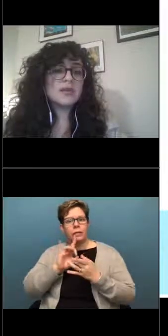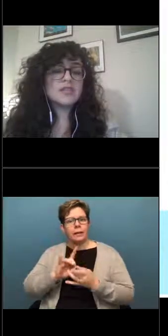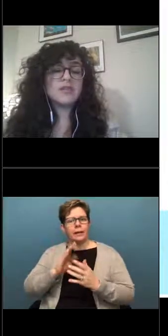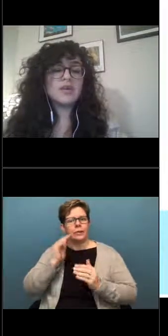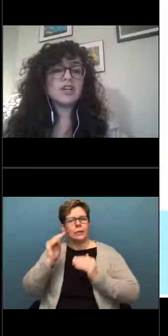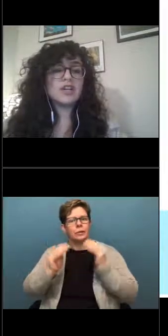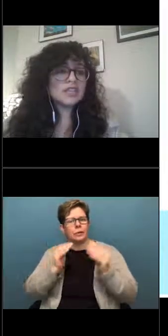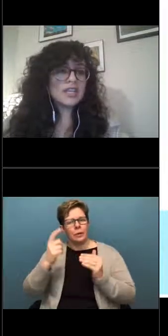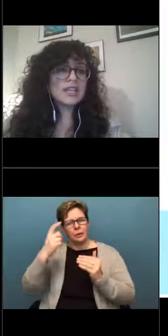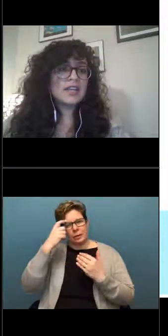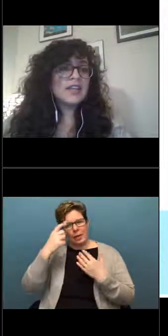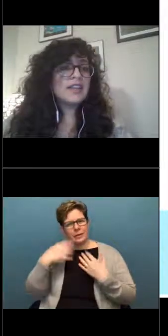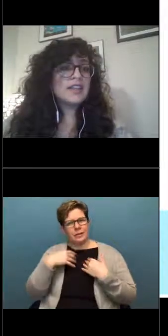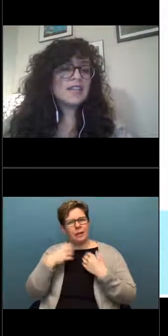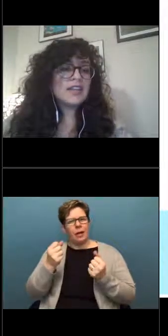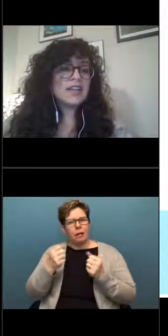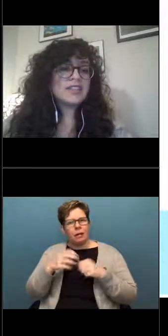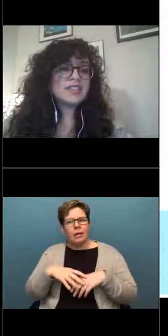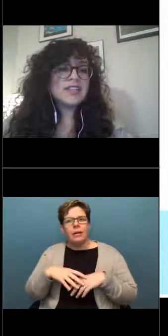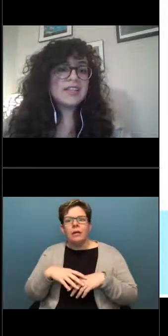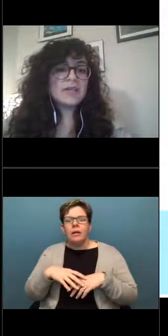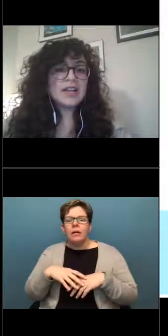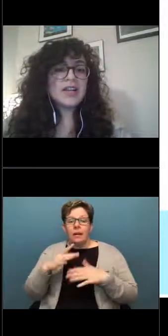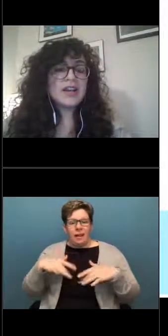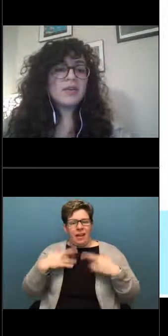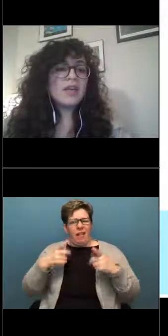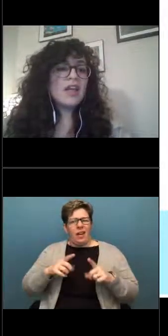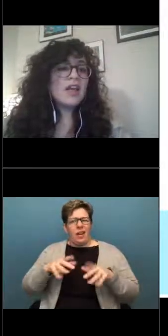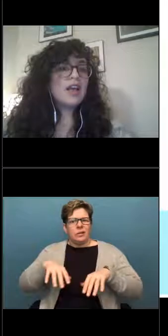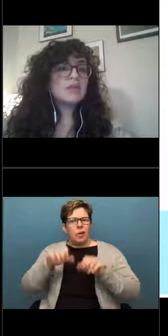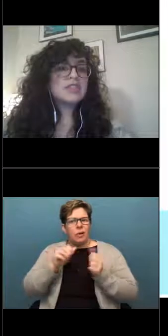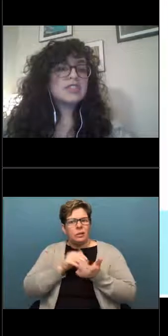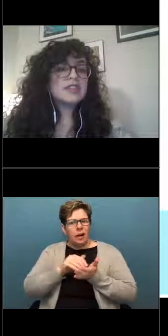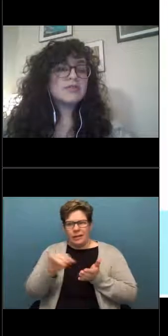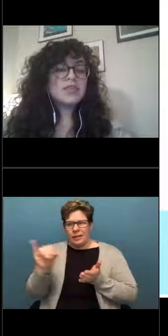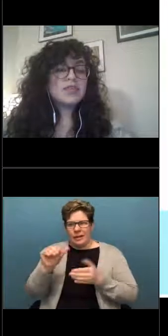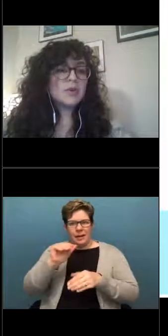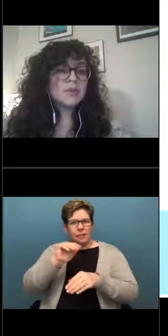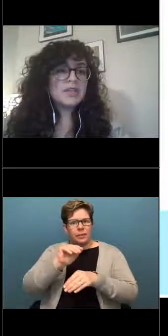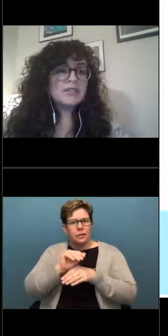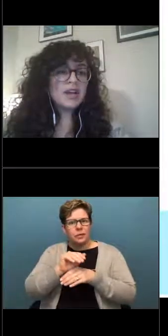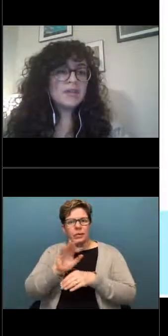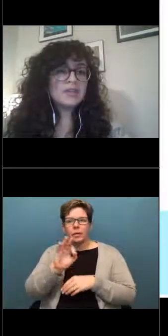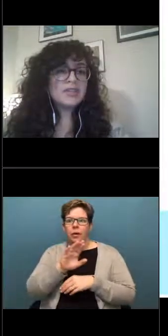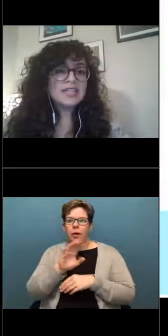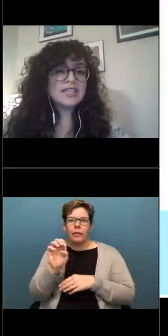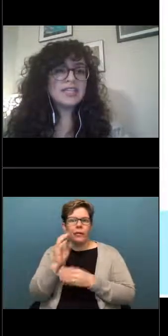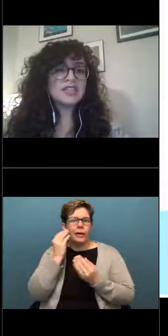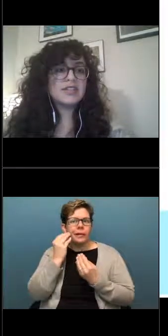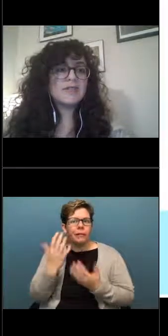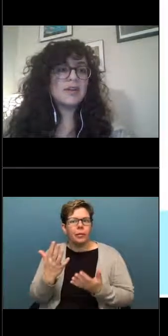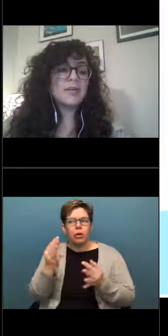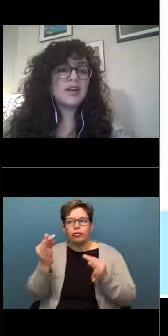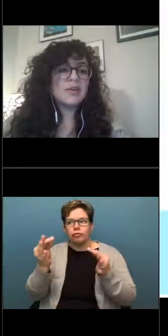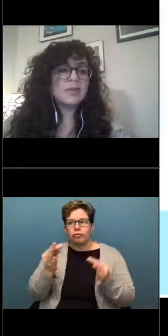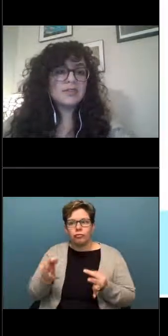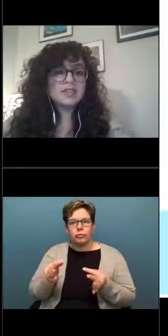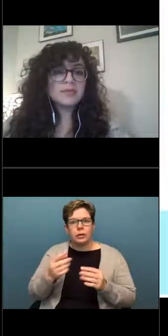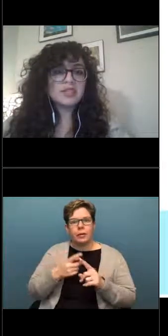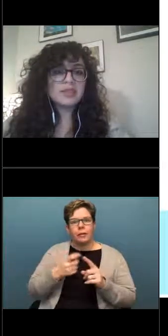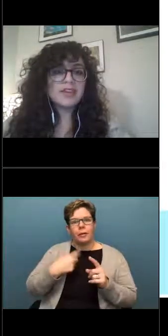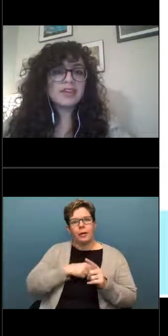events that we do are just like the event that you're attending right now, which is a free informative presentation from